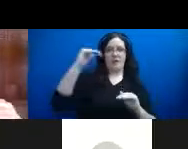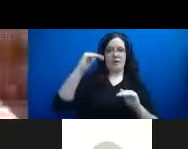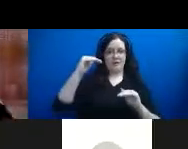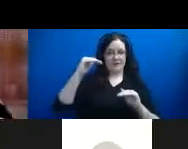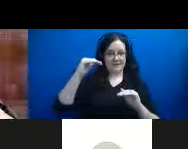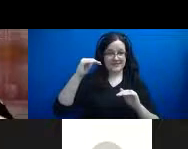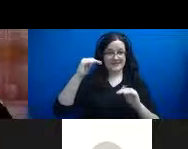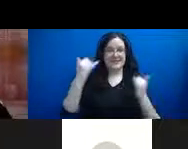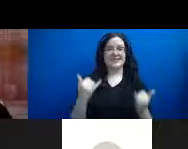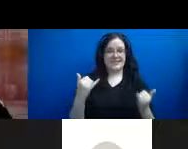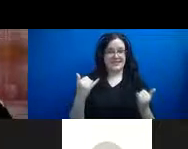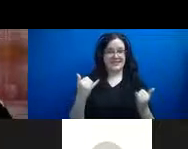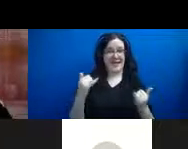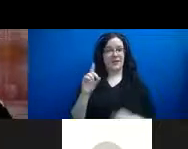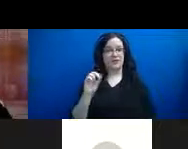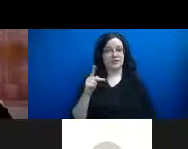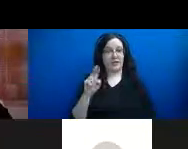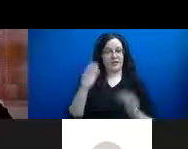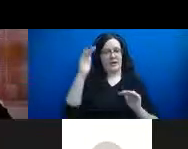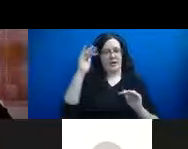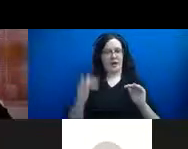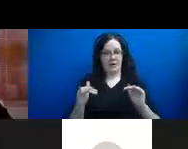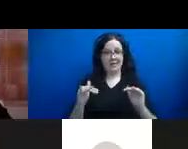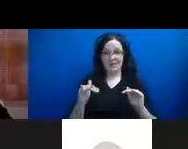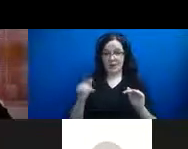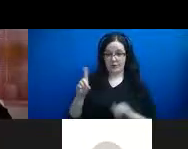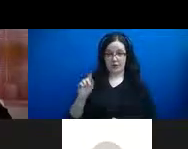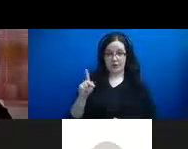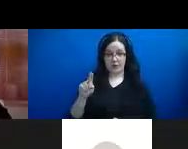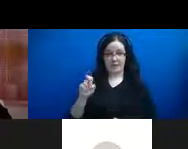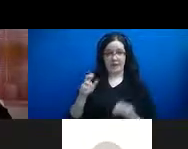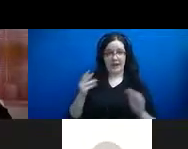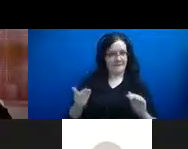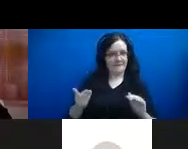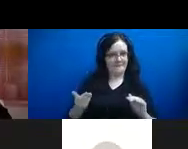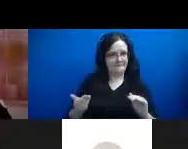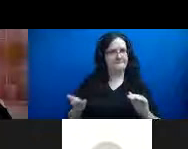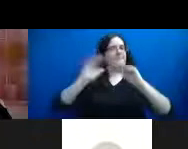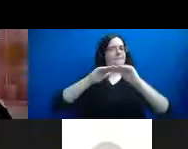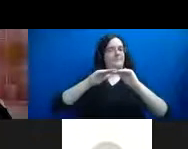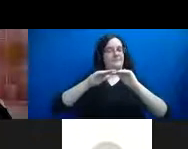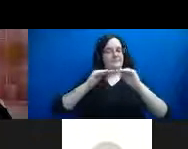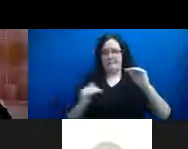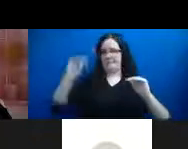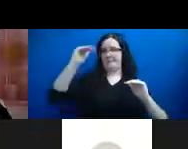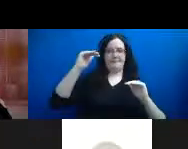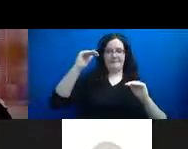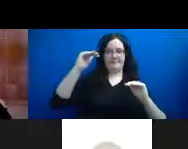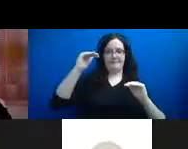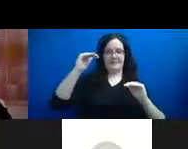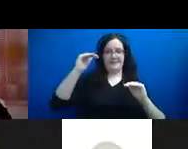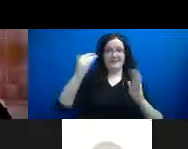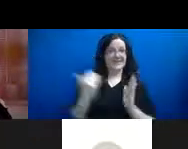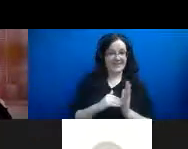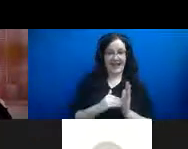significantly. So a big bump in a level of dopamine, especially if that dopamine is time after